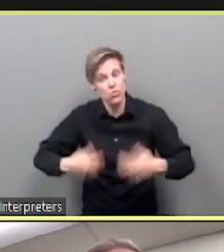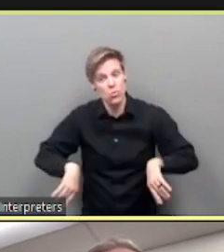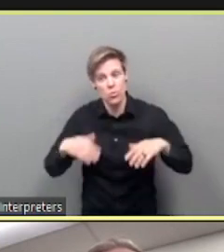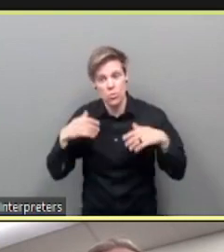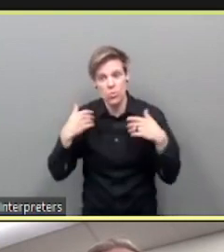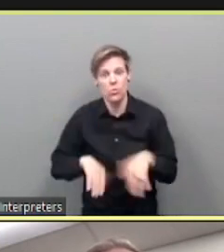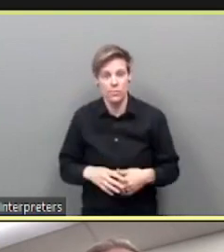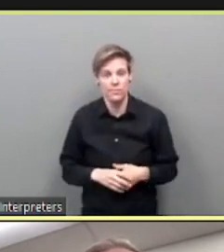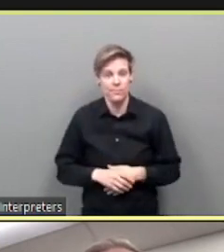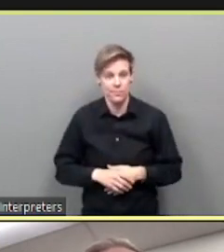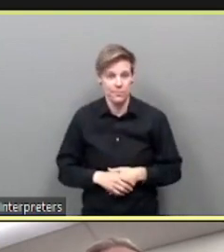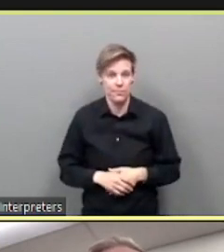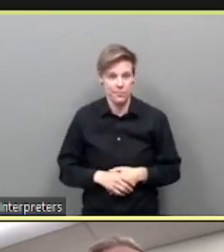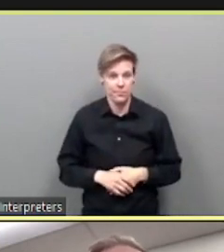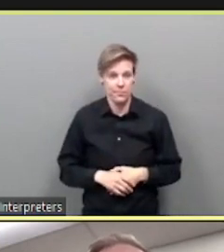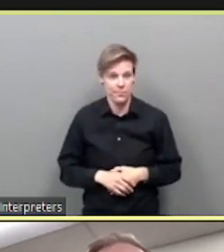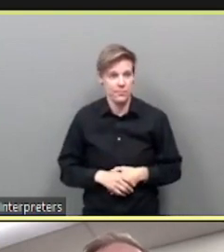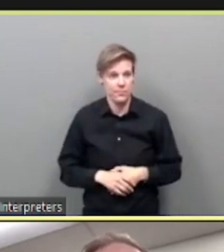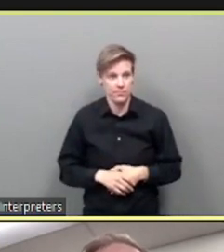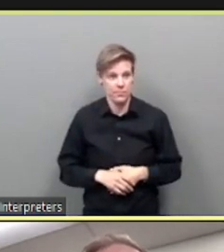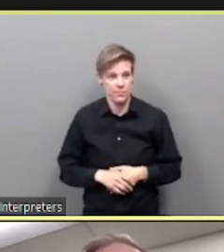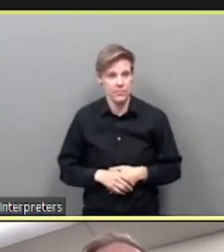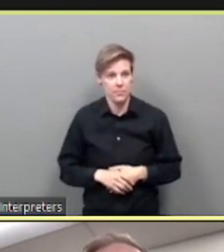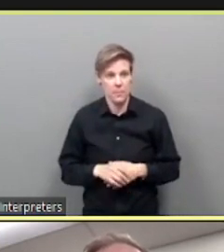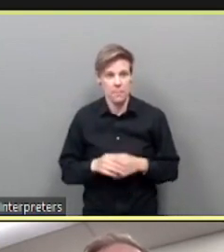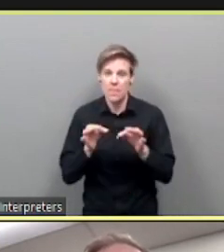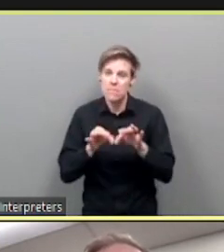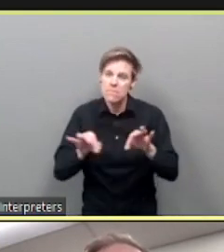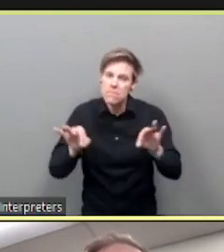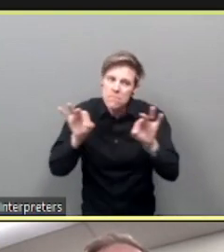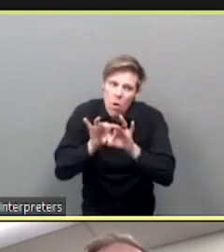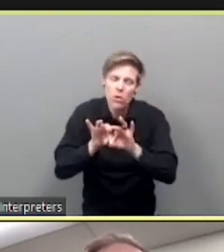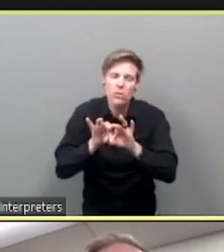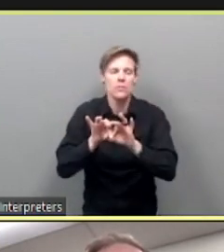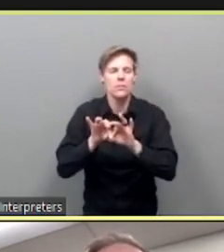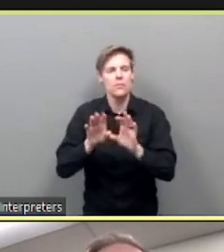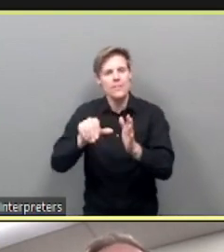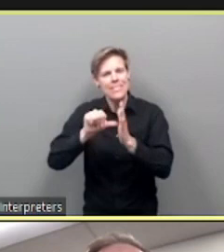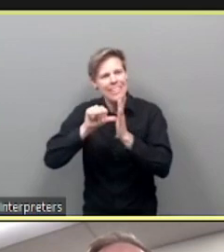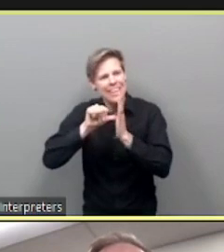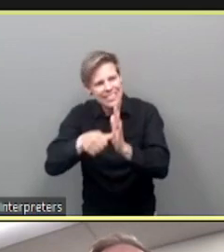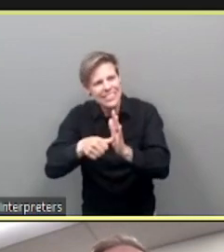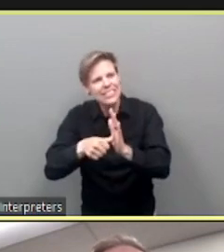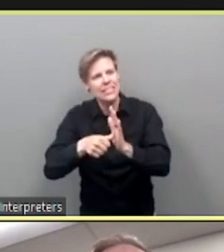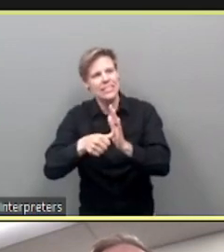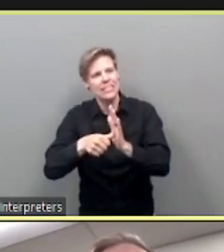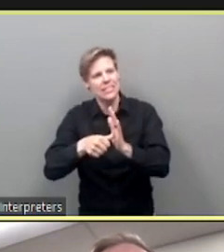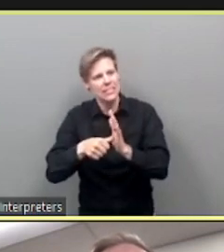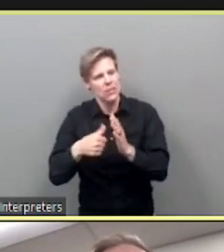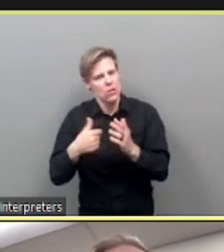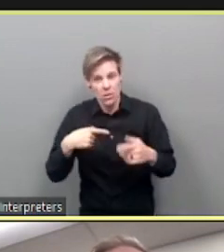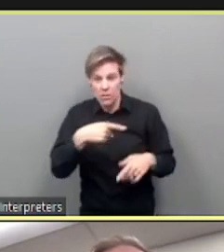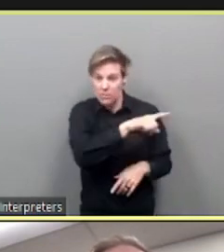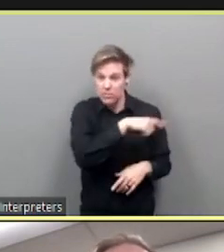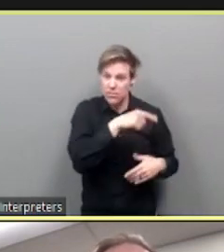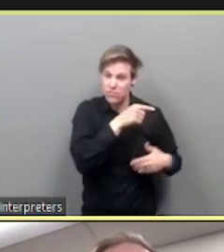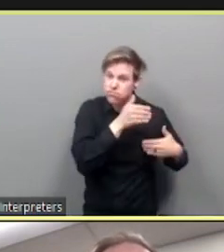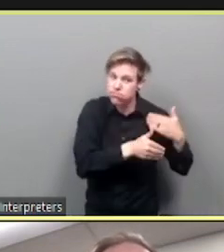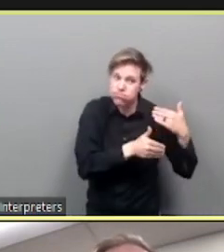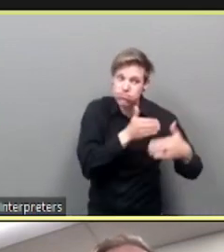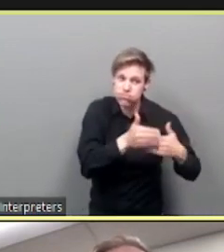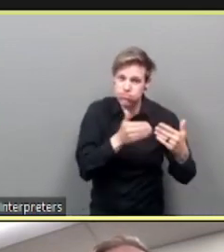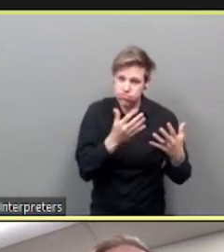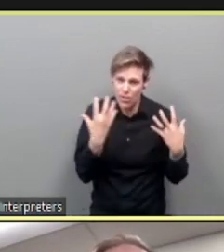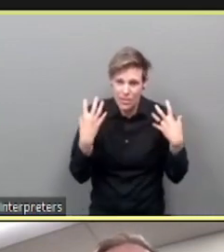their lives. And the one thing I want to say is I thought they went through it with incredible courage, taking a